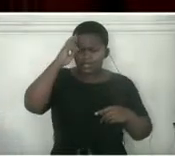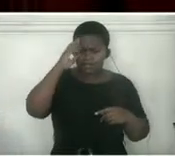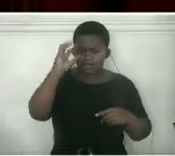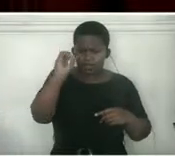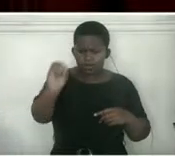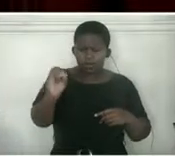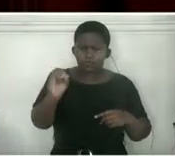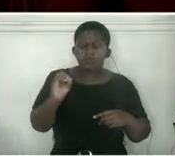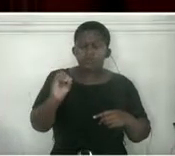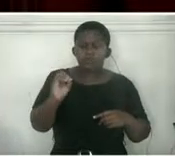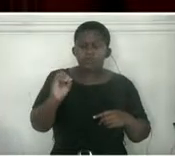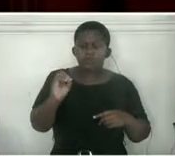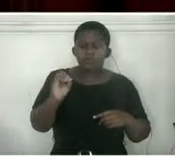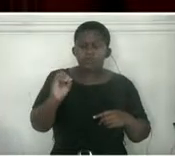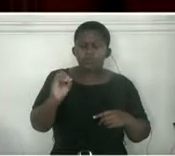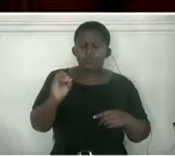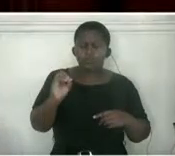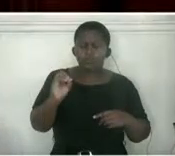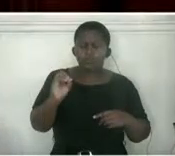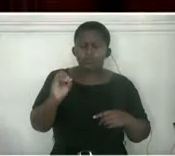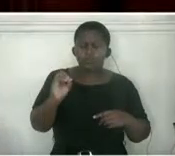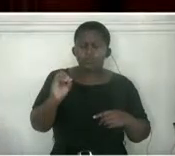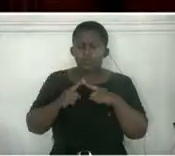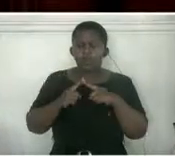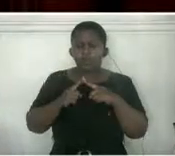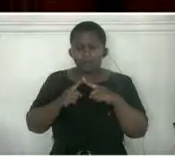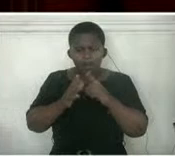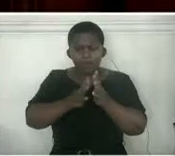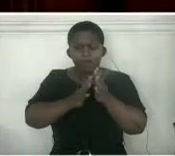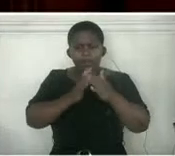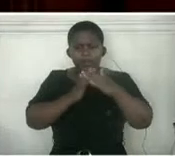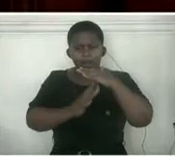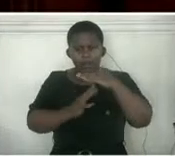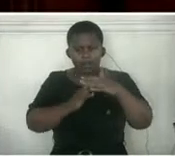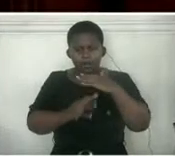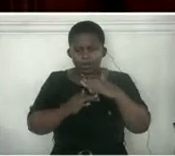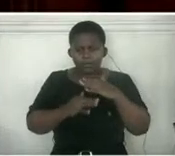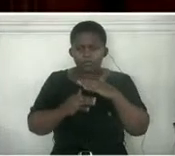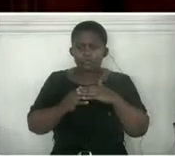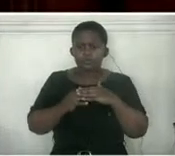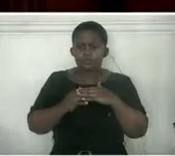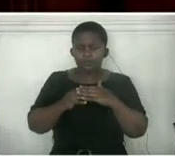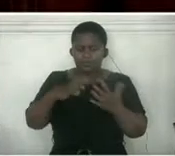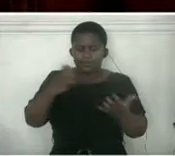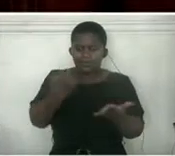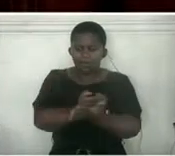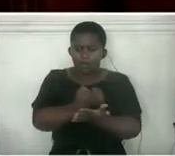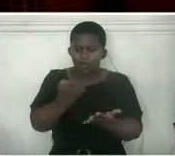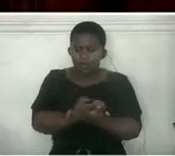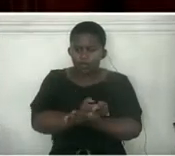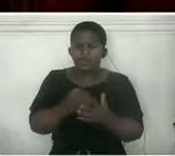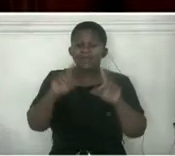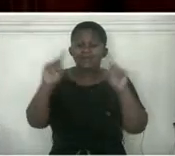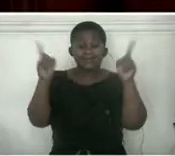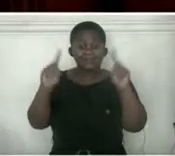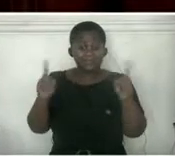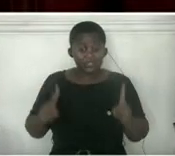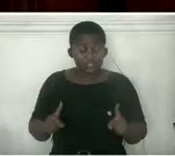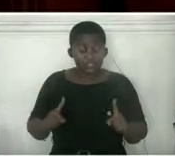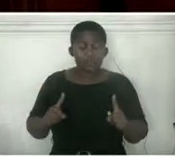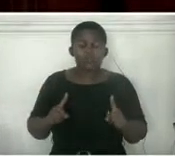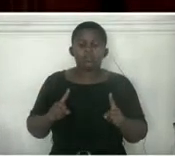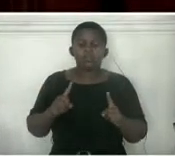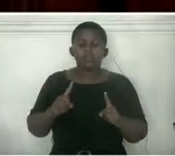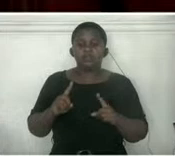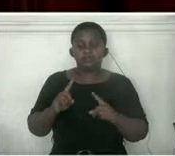celebrate. We are encouraged by the resilience in the economy, especially in